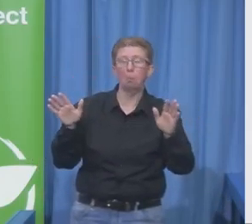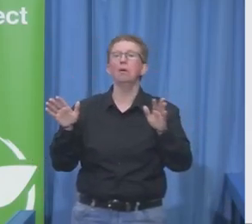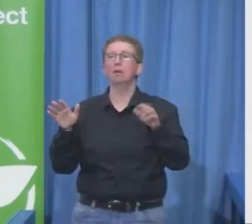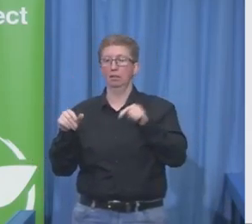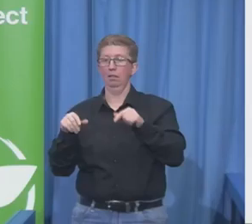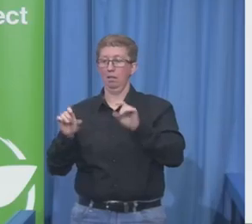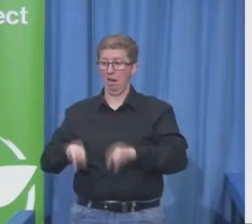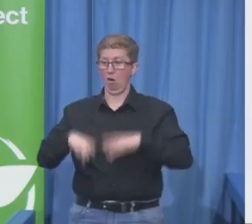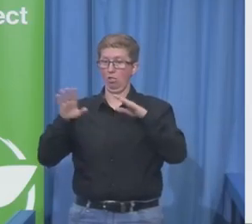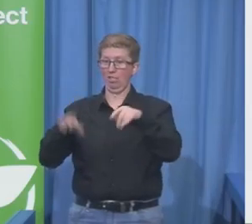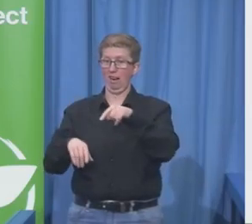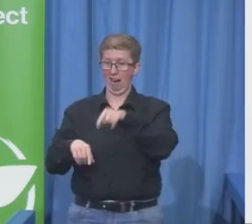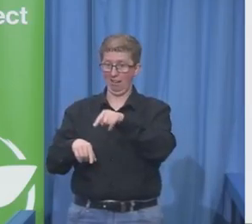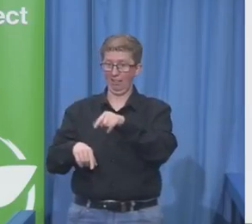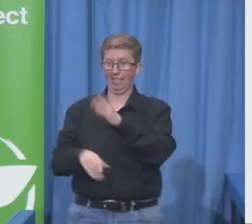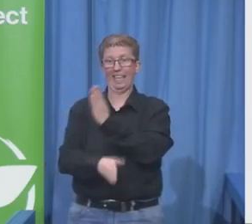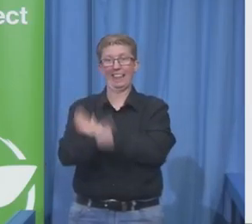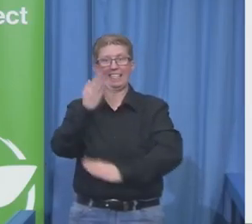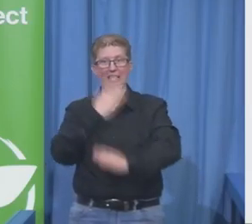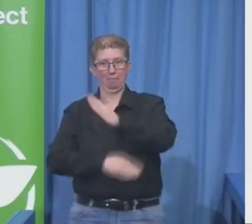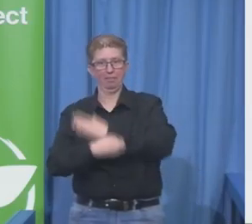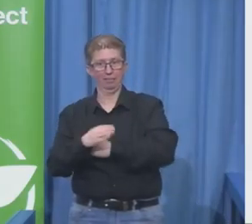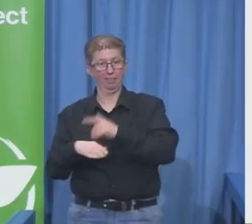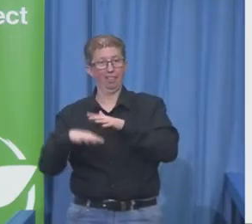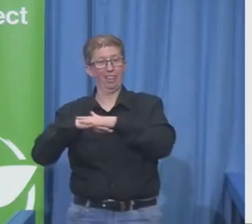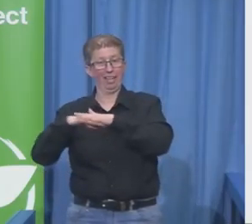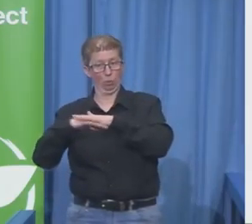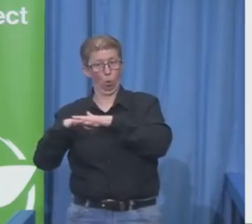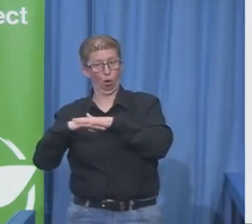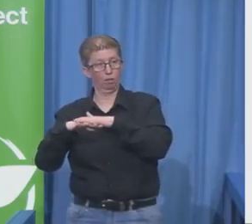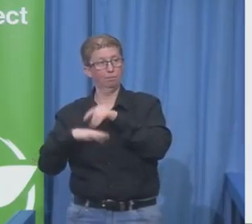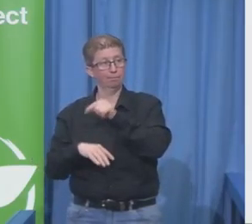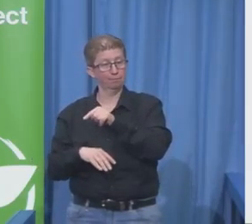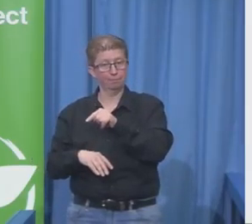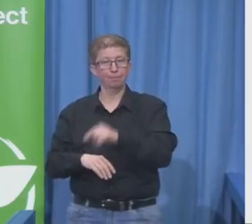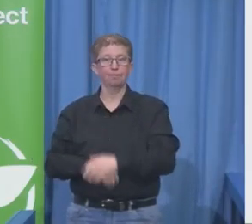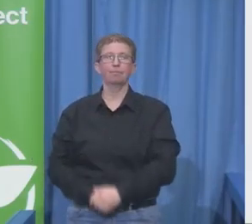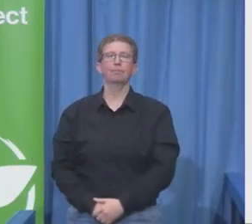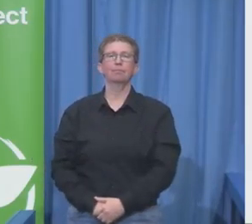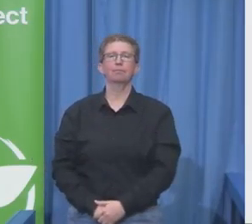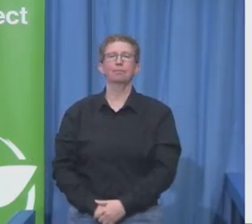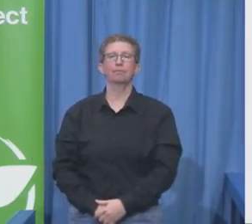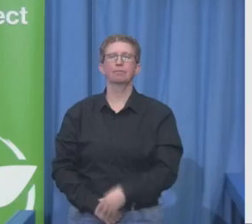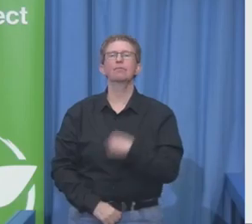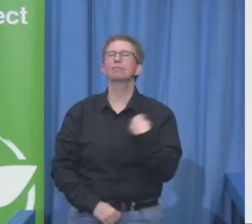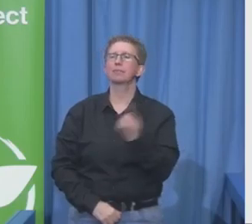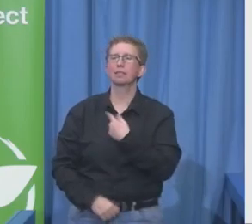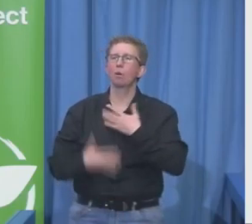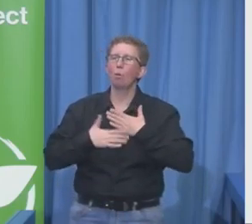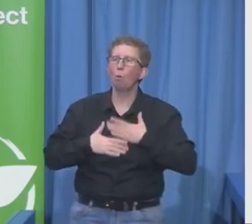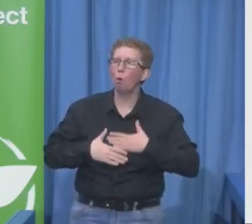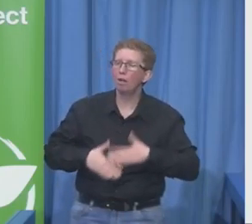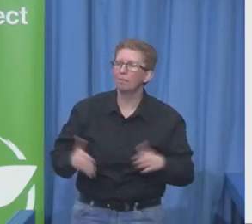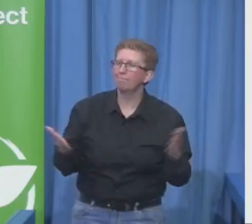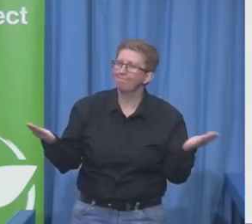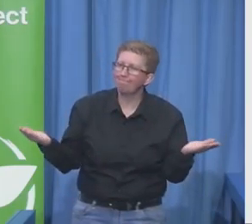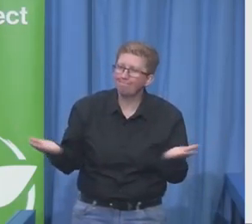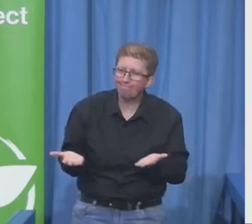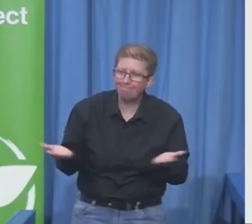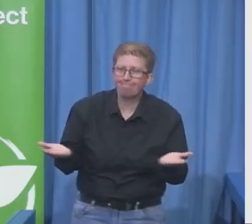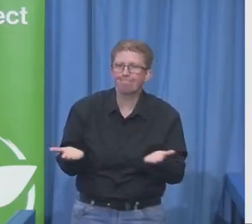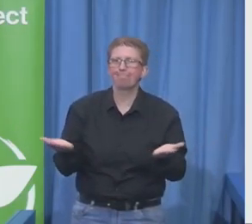Australia. And we believe the best way to do that is through employers. The inclusion of people with disability is a whole of business